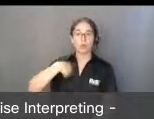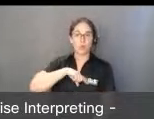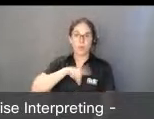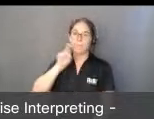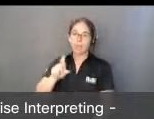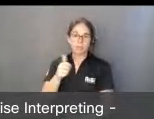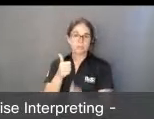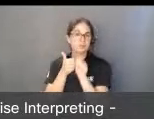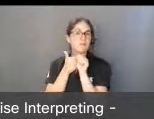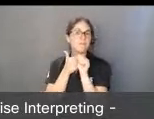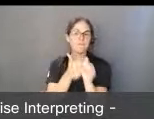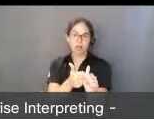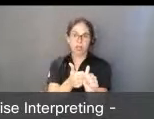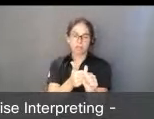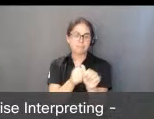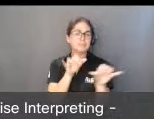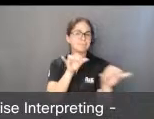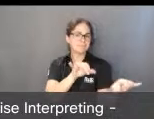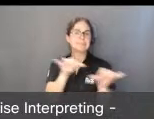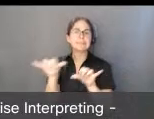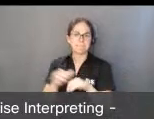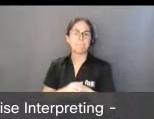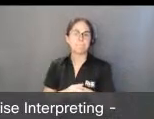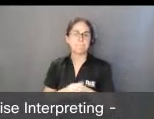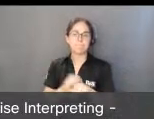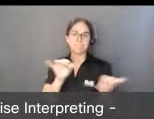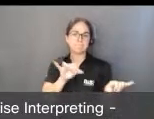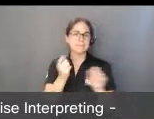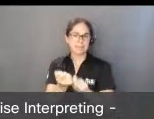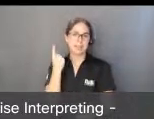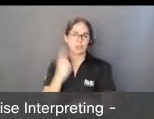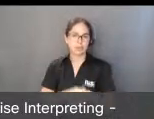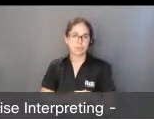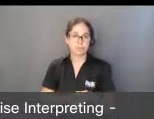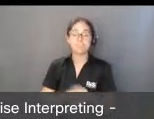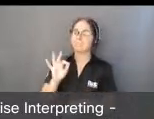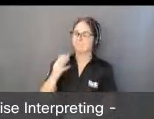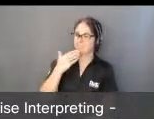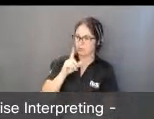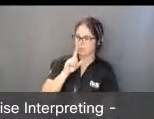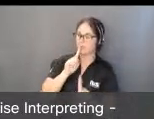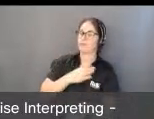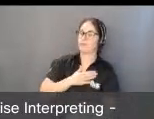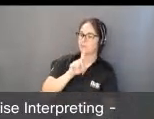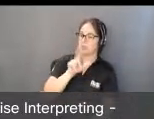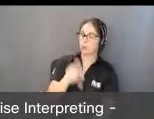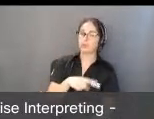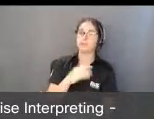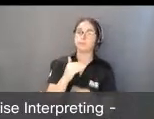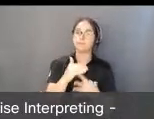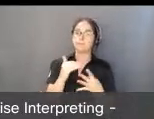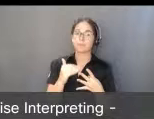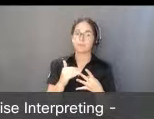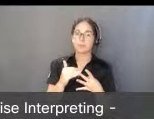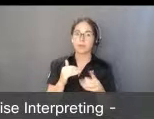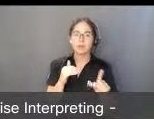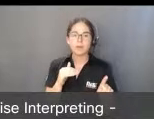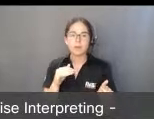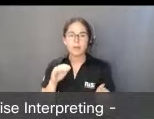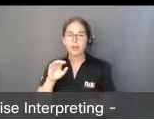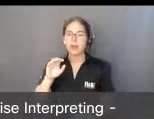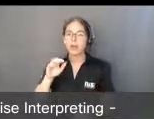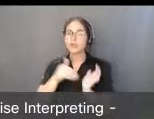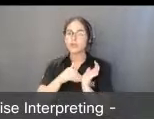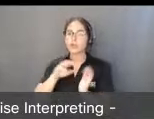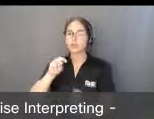So it's the same, Mr. Ibarra. Okay, well, thank you for answering that. And it's the same document, right, Ingrid? Sorry,